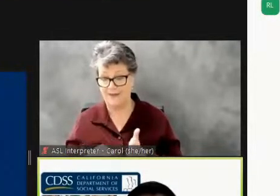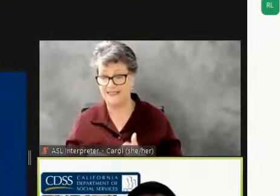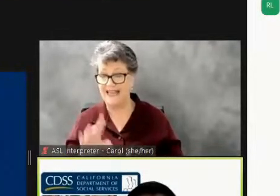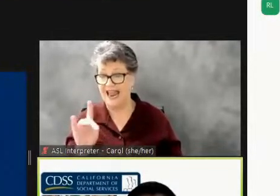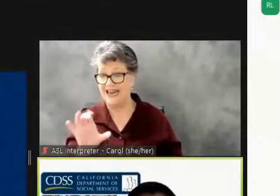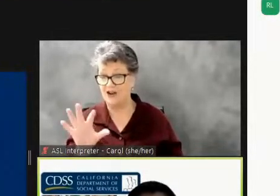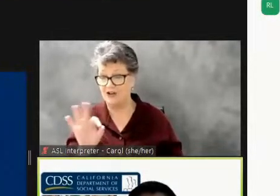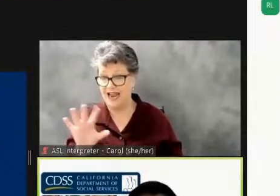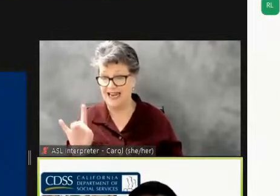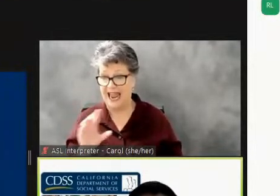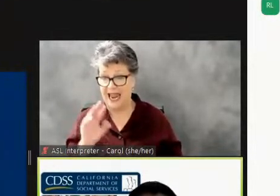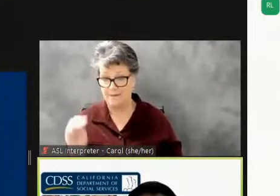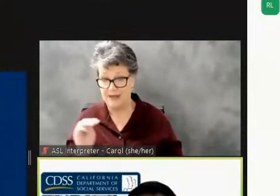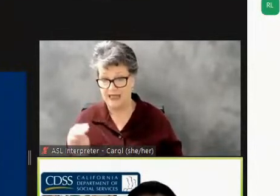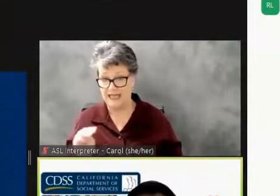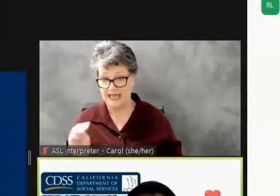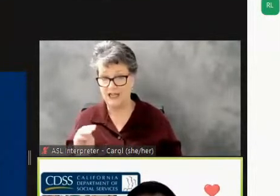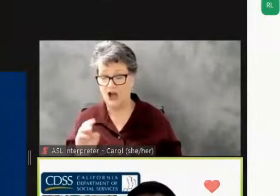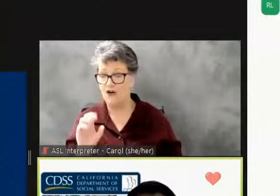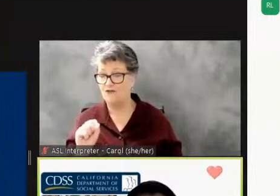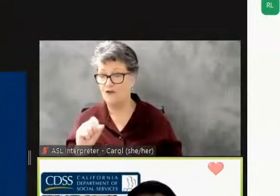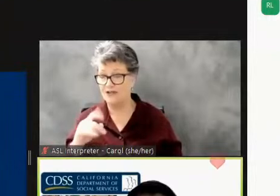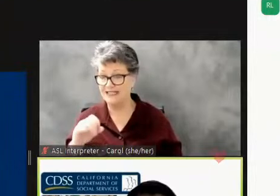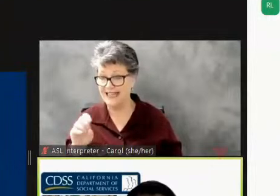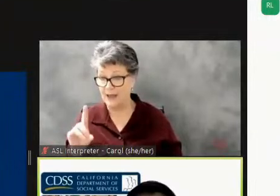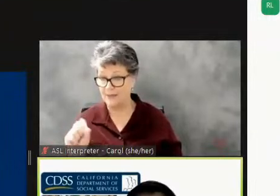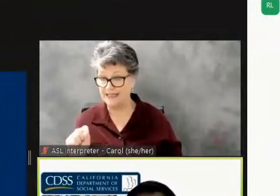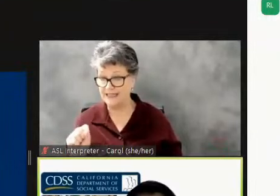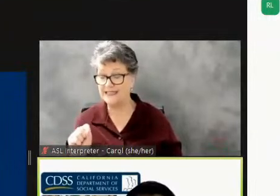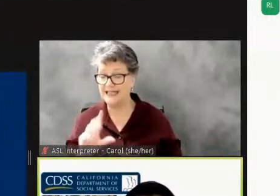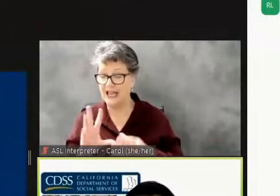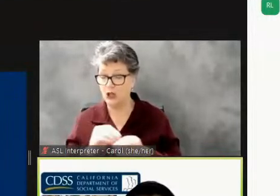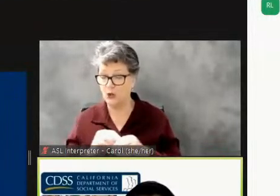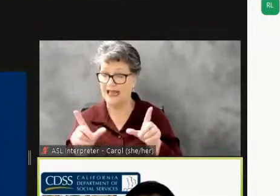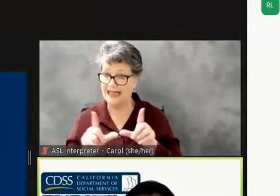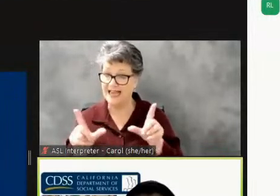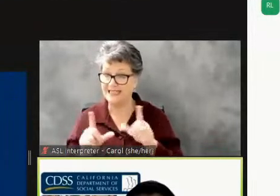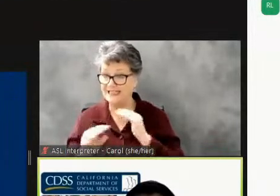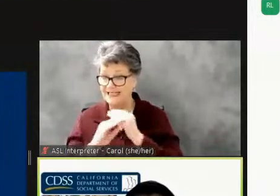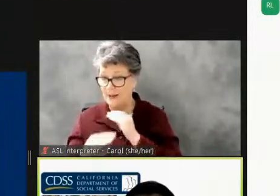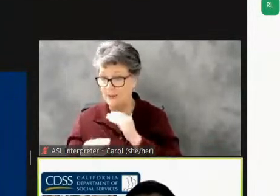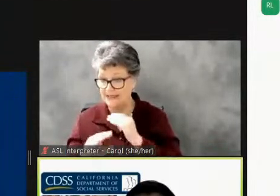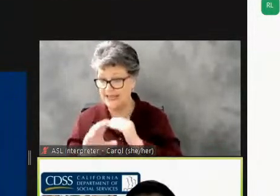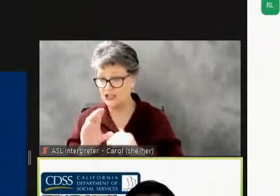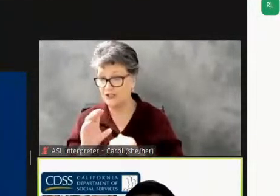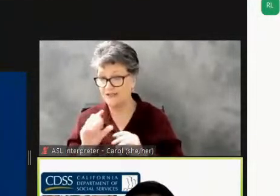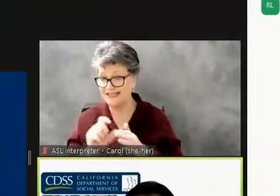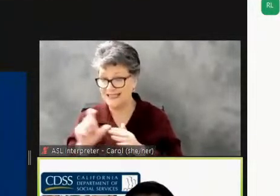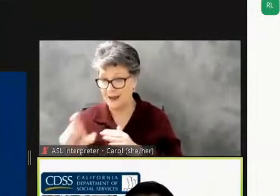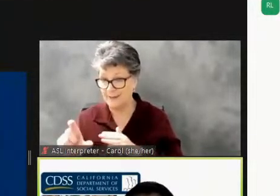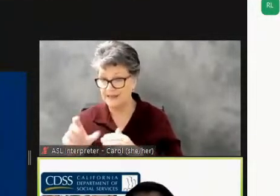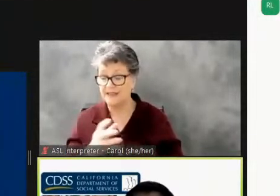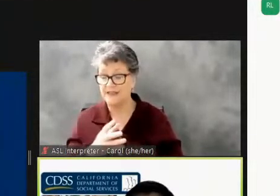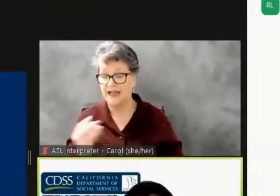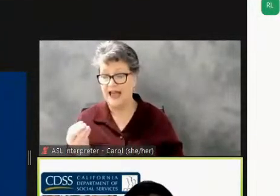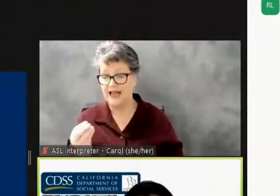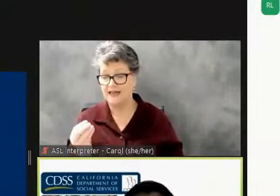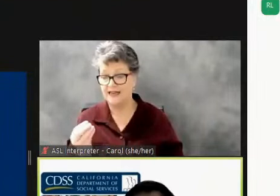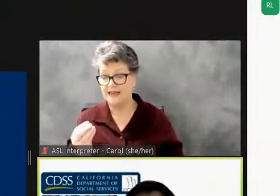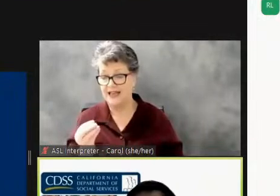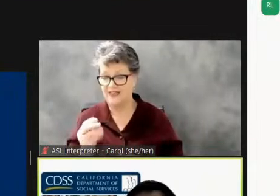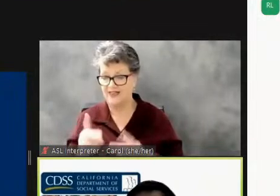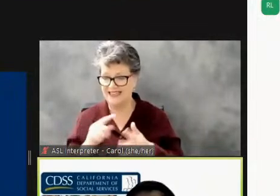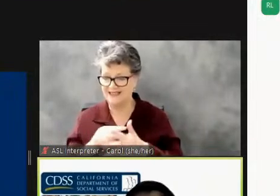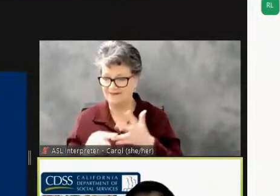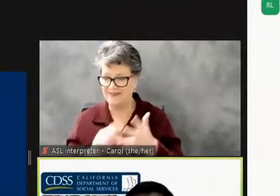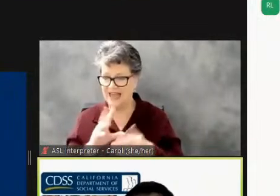$898 million for stipends, including the license stabilization stipend, as well as these type of